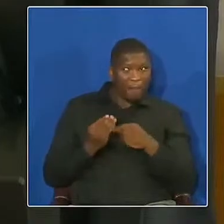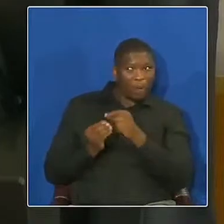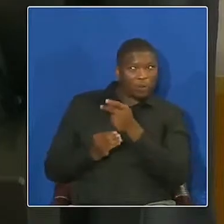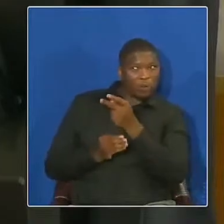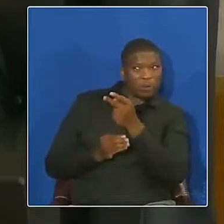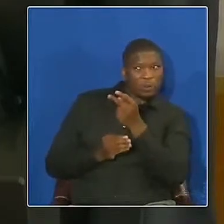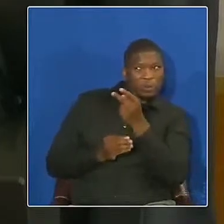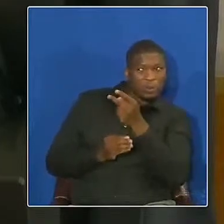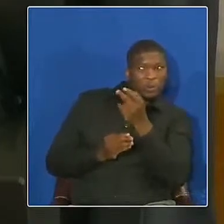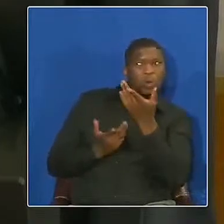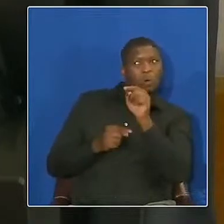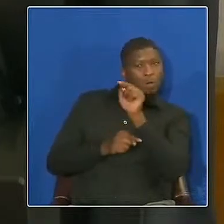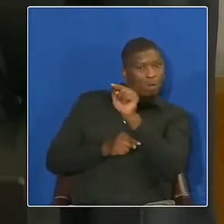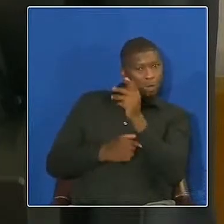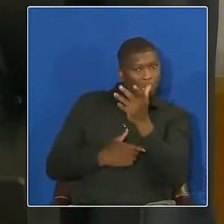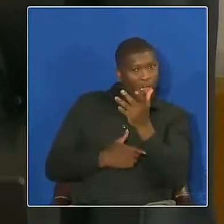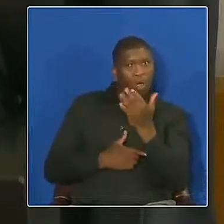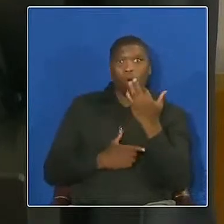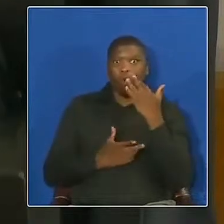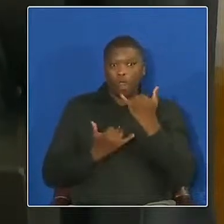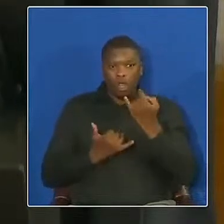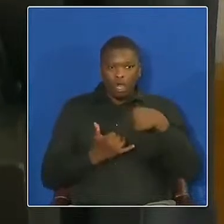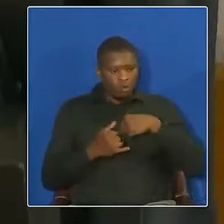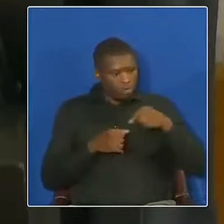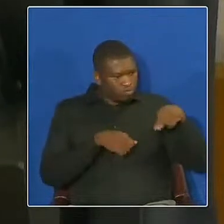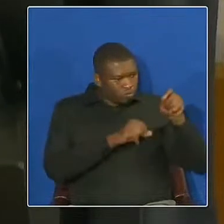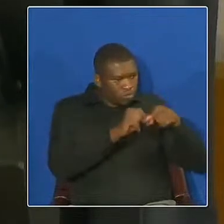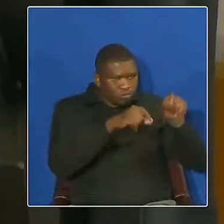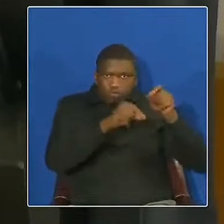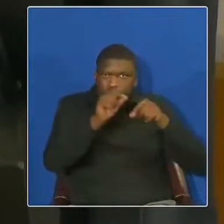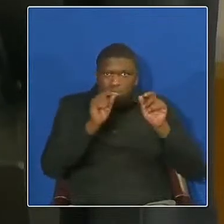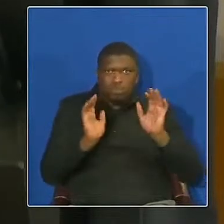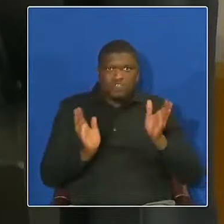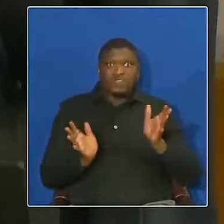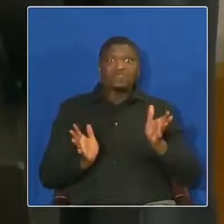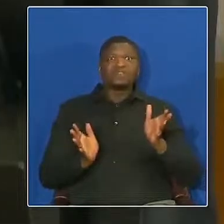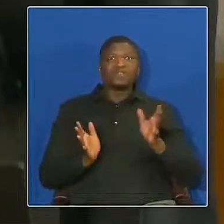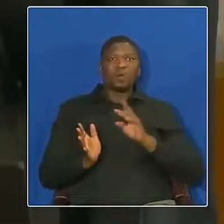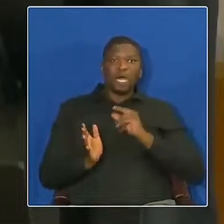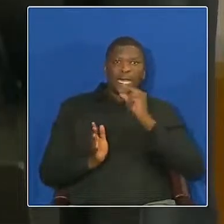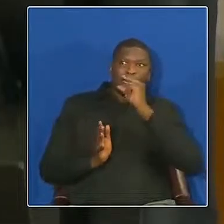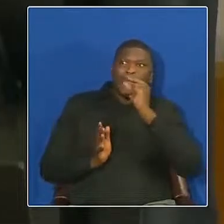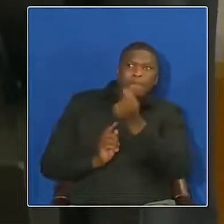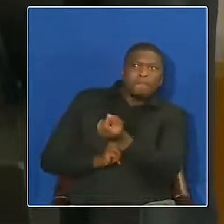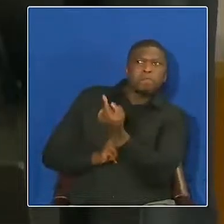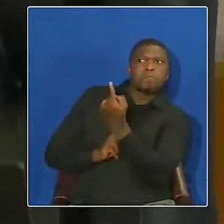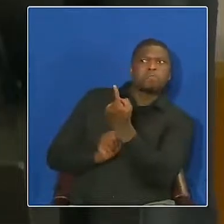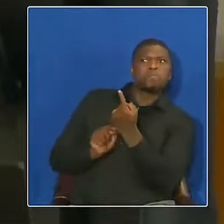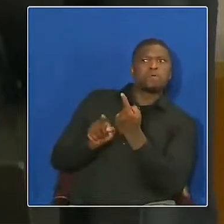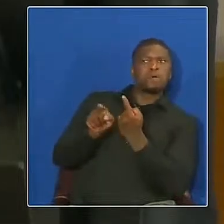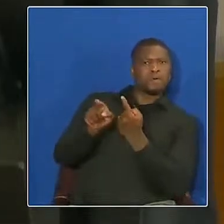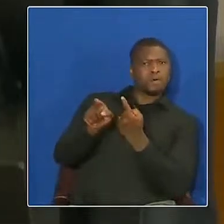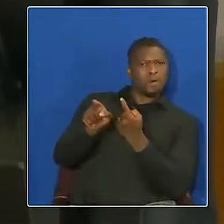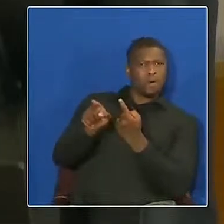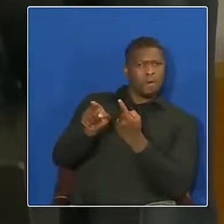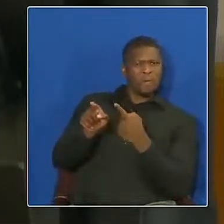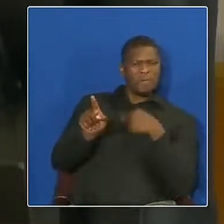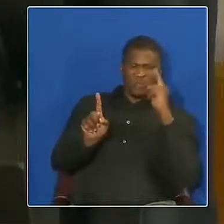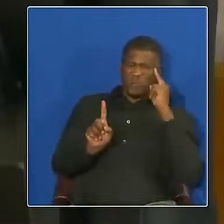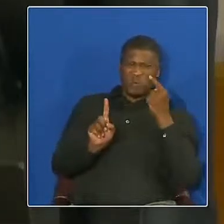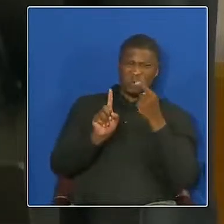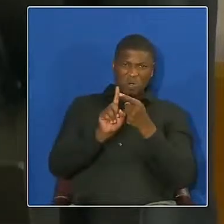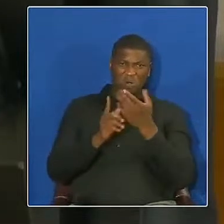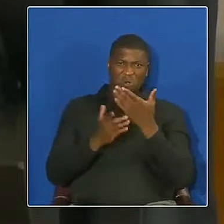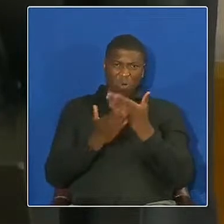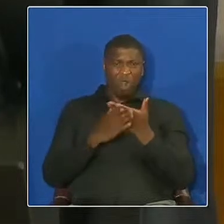to, when we leave this room after this mentioning of Khan, that there's a sense whether we're